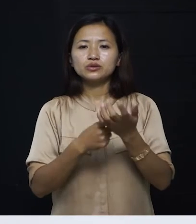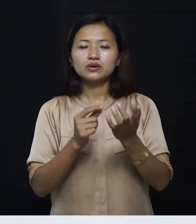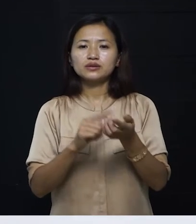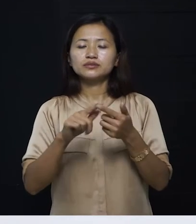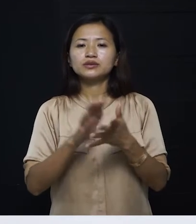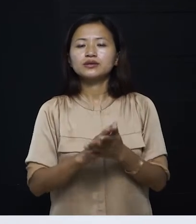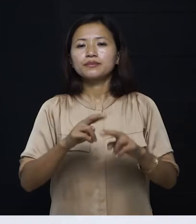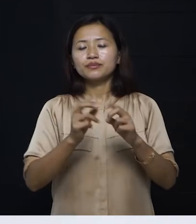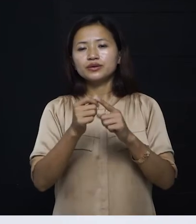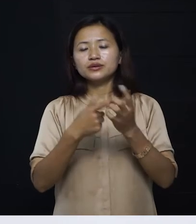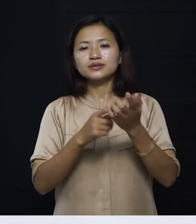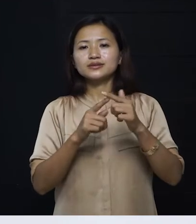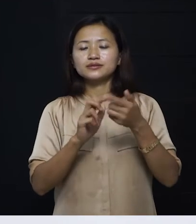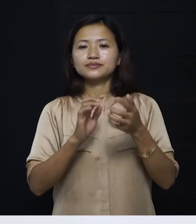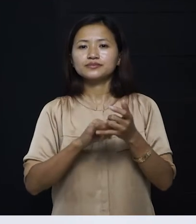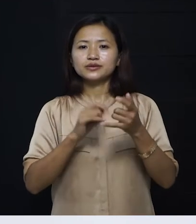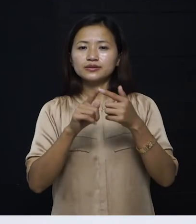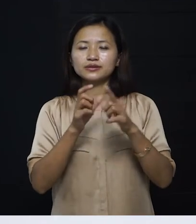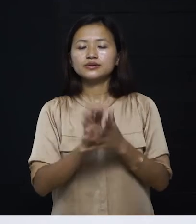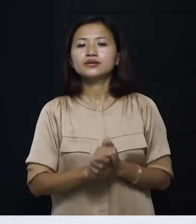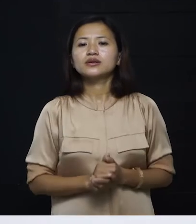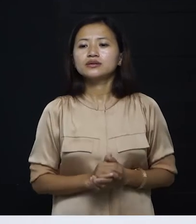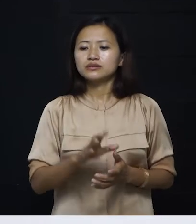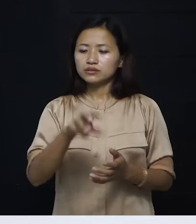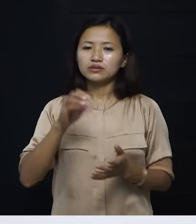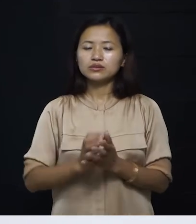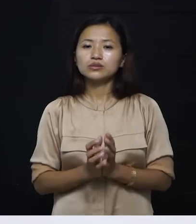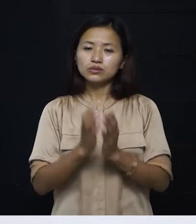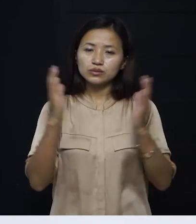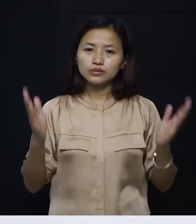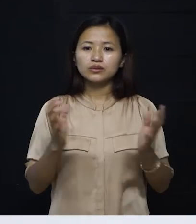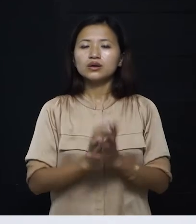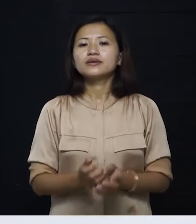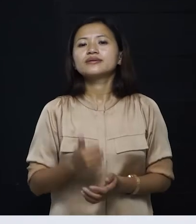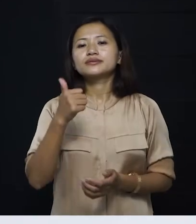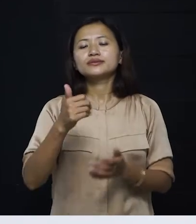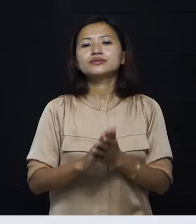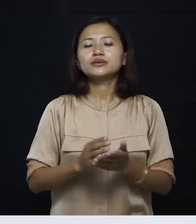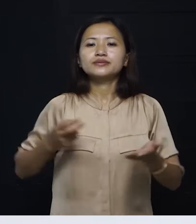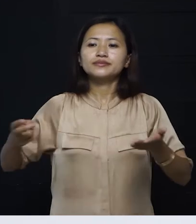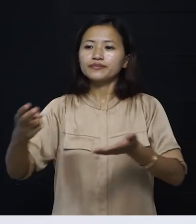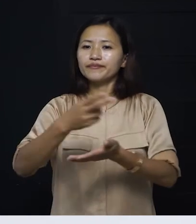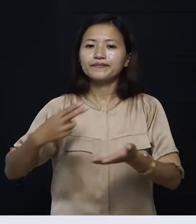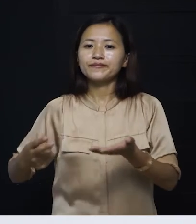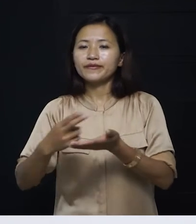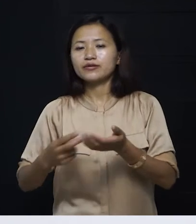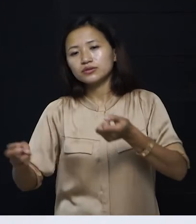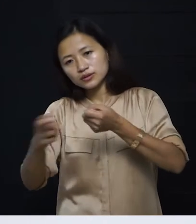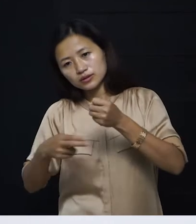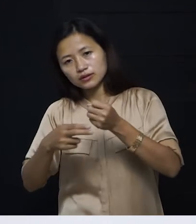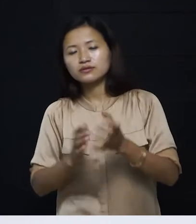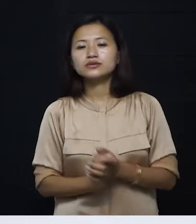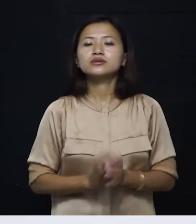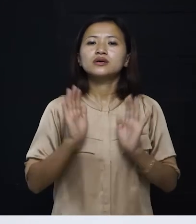on. Where if they use all these things, they will get a good harvest, isn't it? So that is why the farmers also,